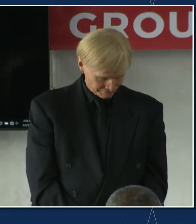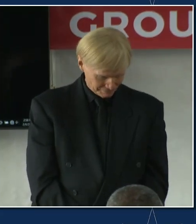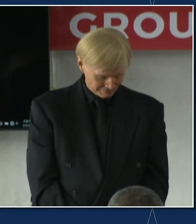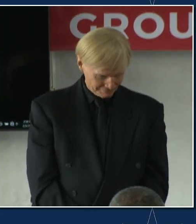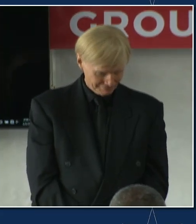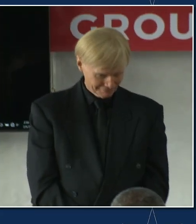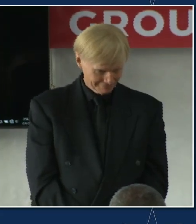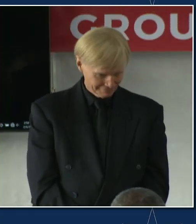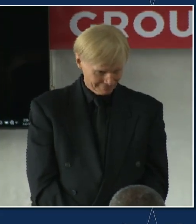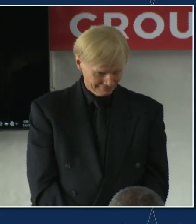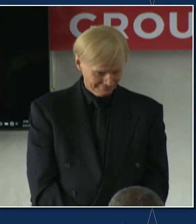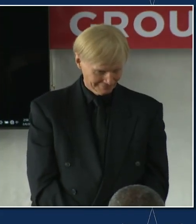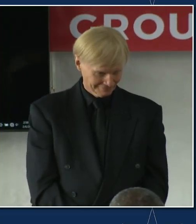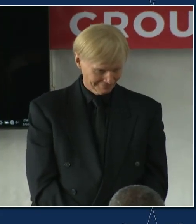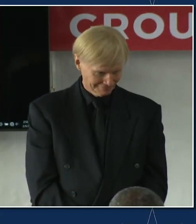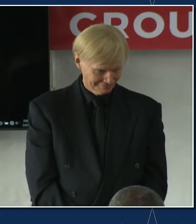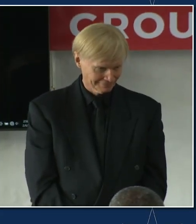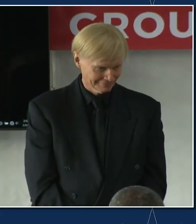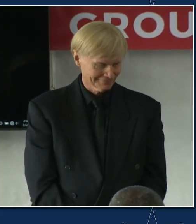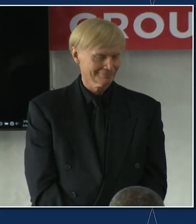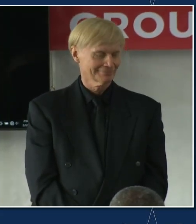Man. So,